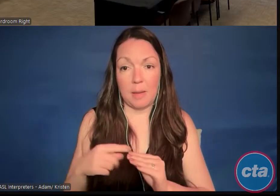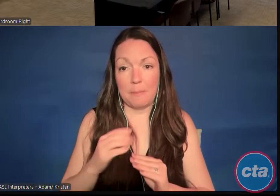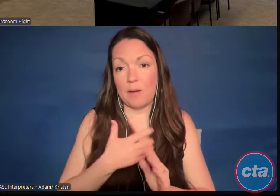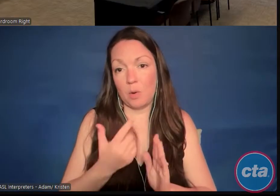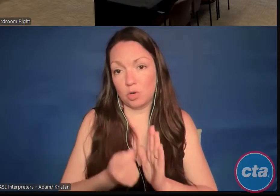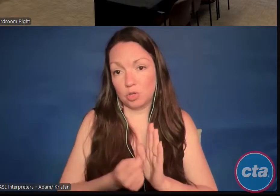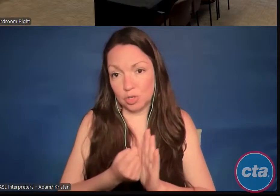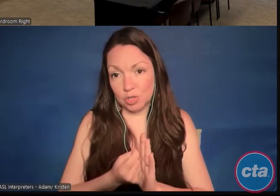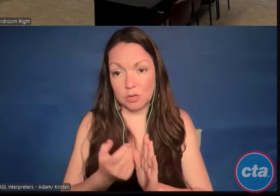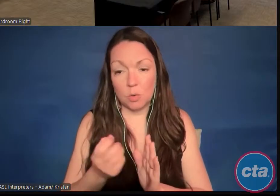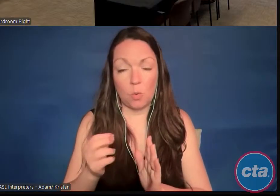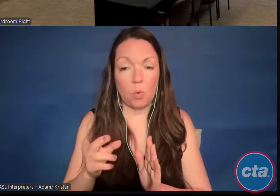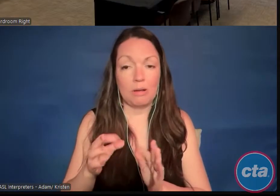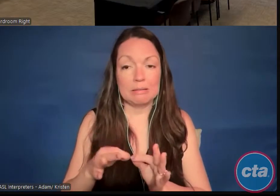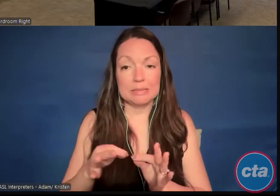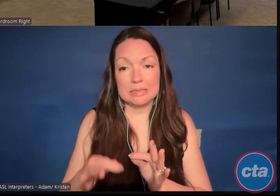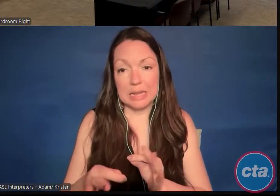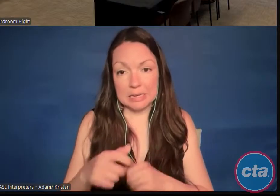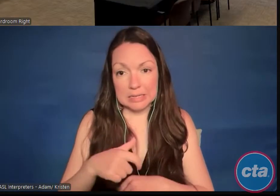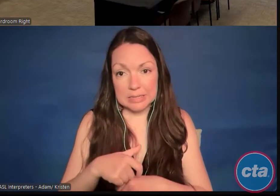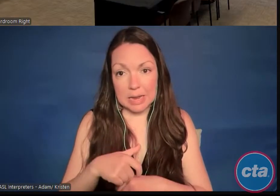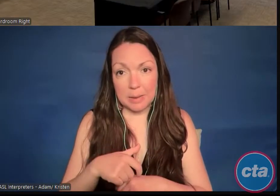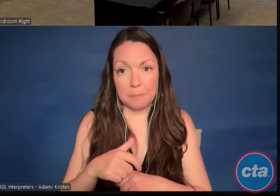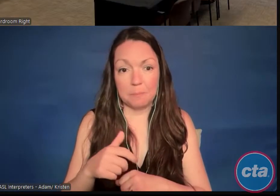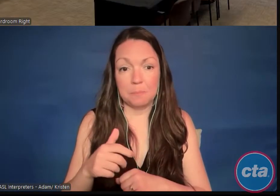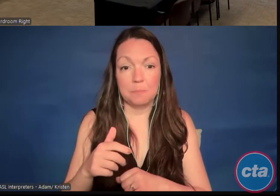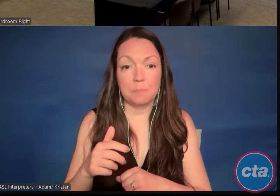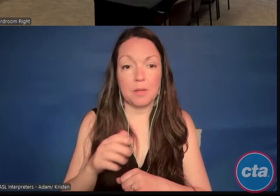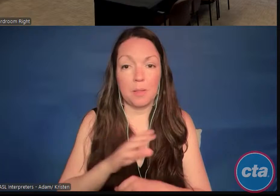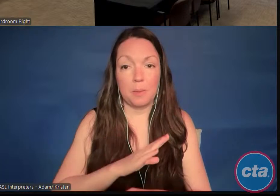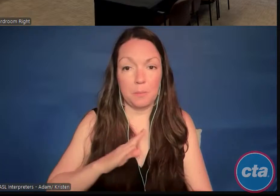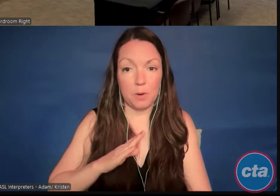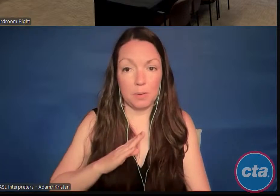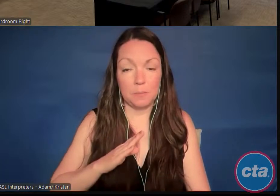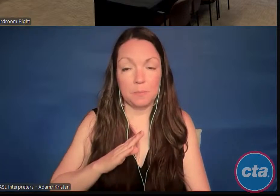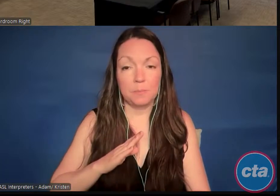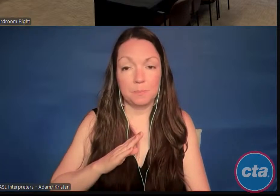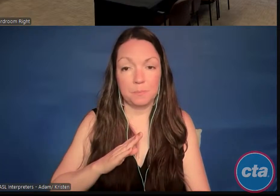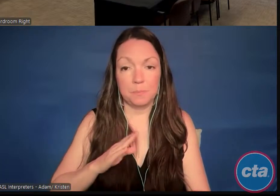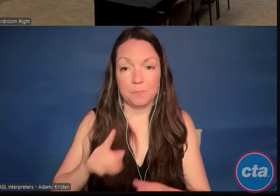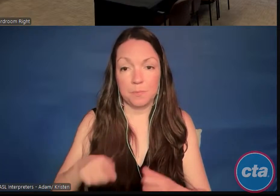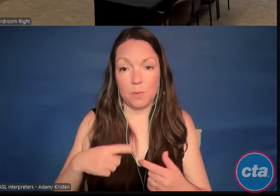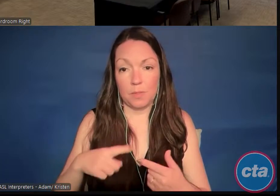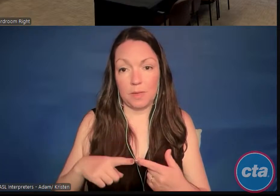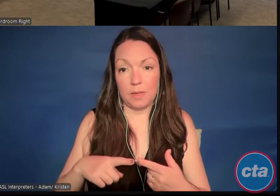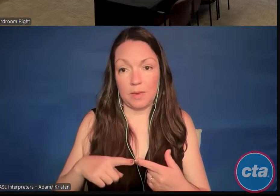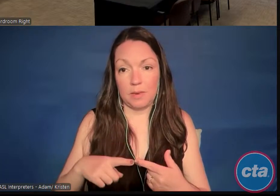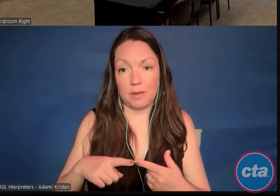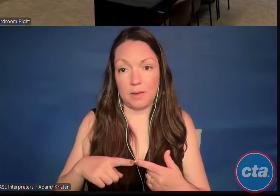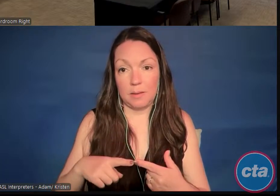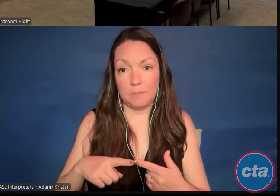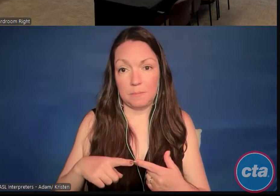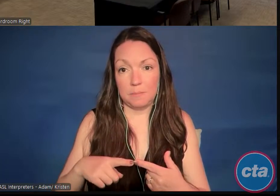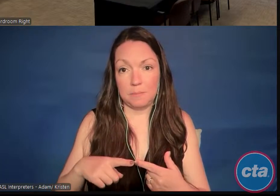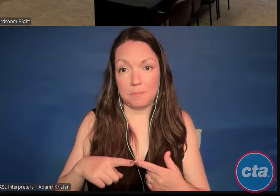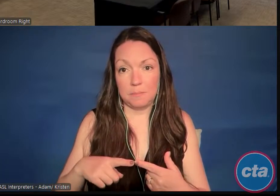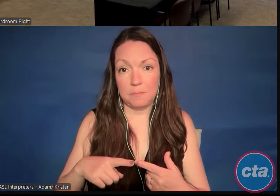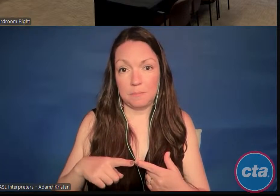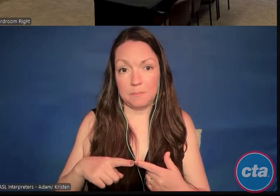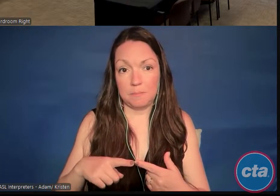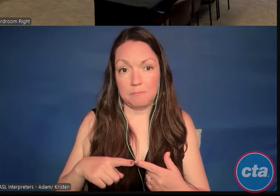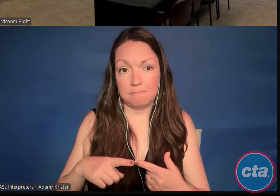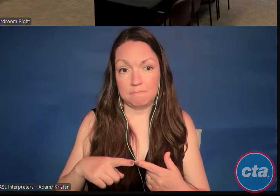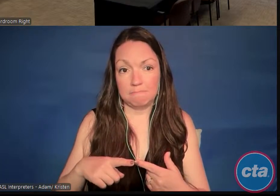or extending our time on the board. And then, if there's